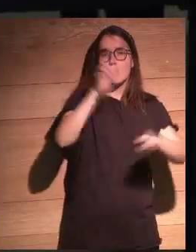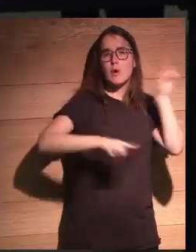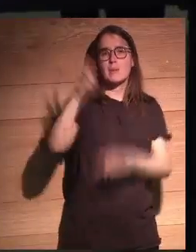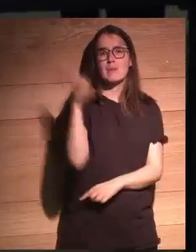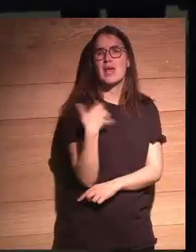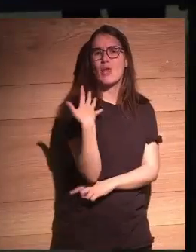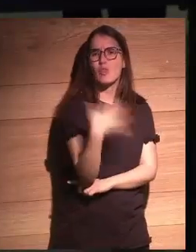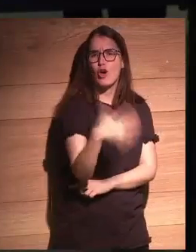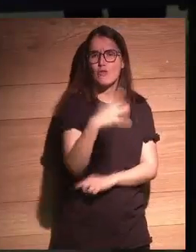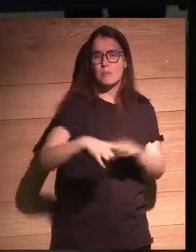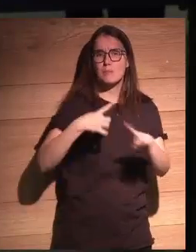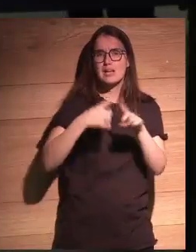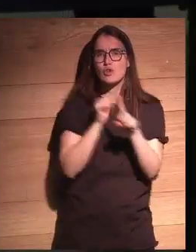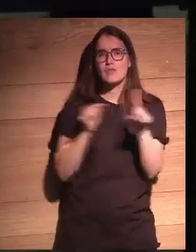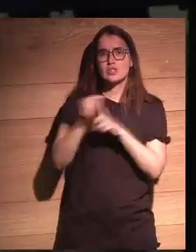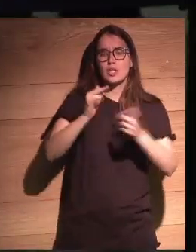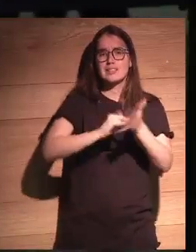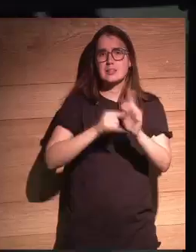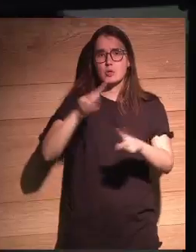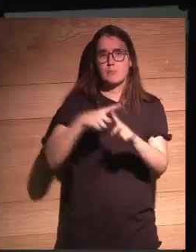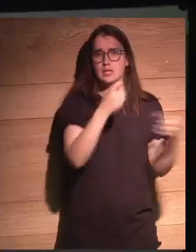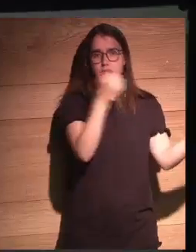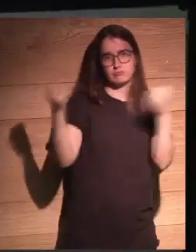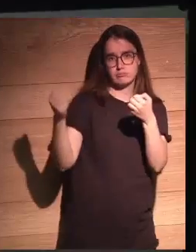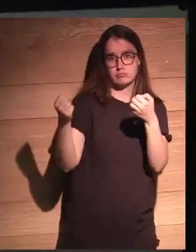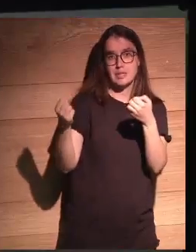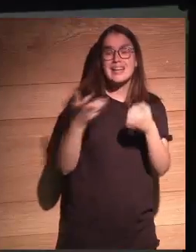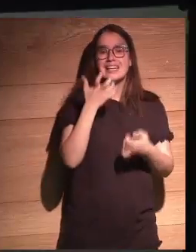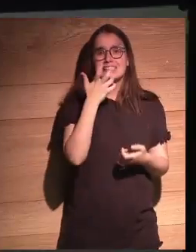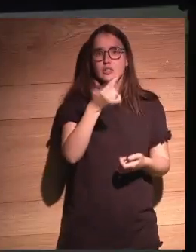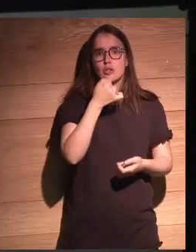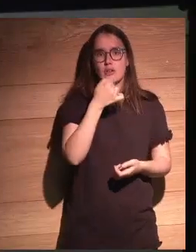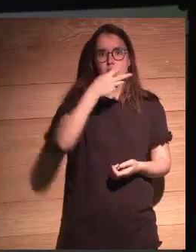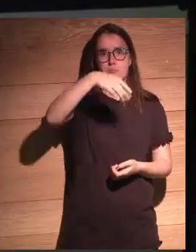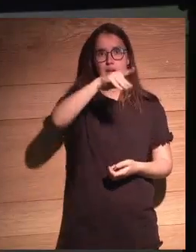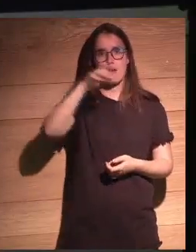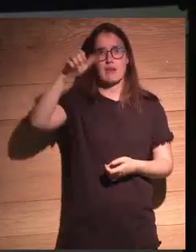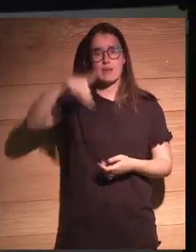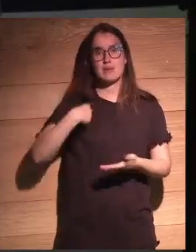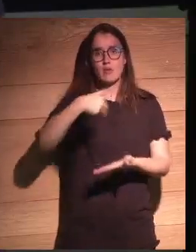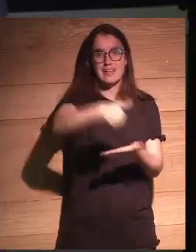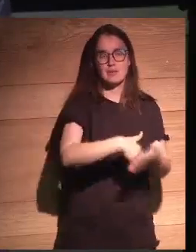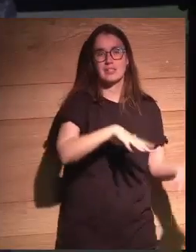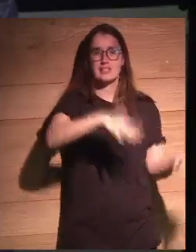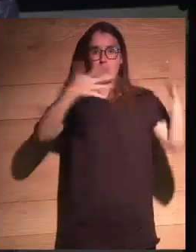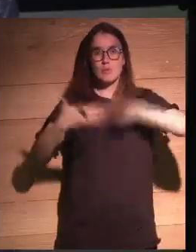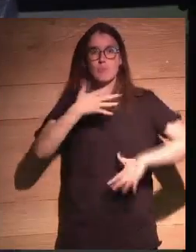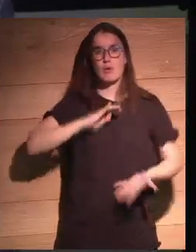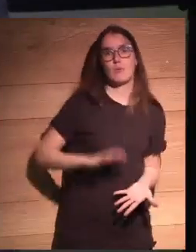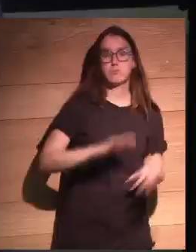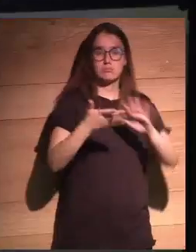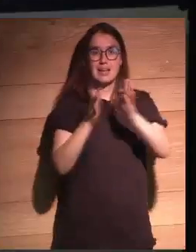and inequalities, and to deal with the root causes of the systemic factors